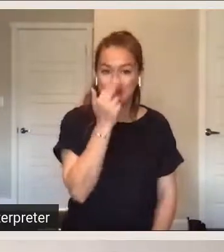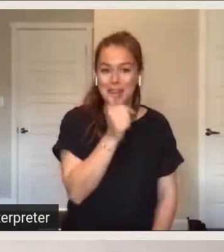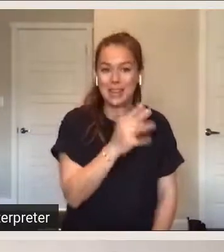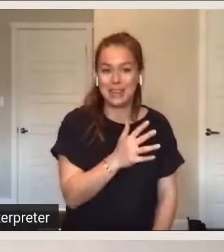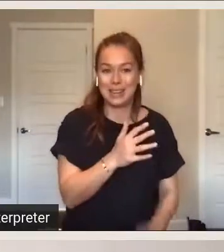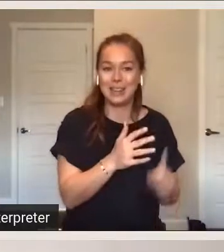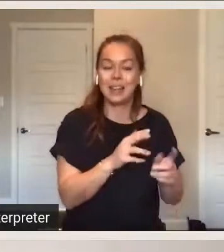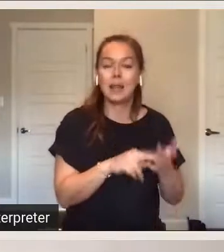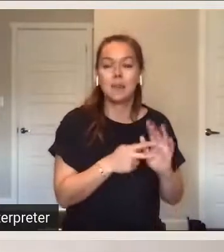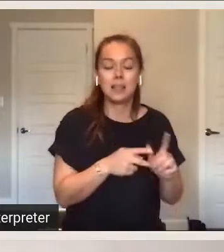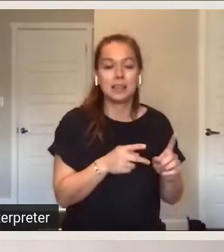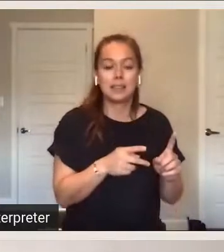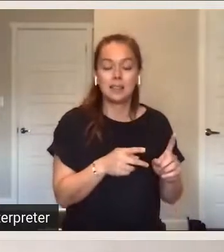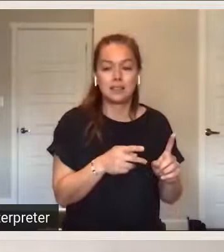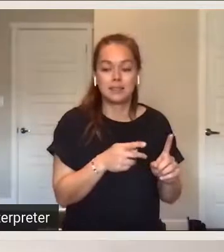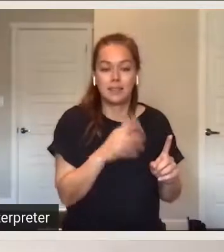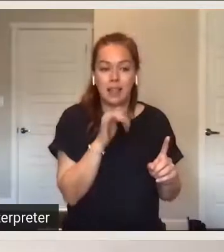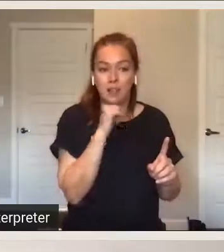wouldn't be magical like that.